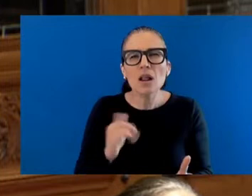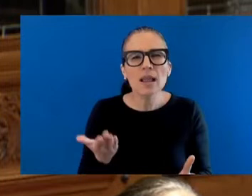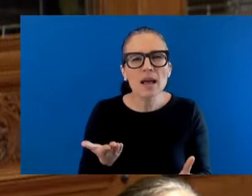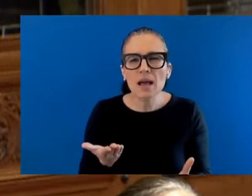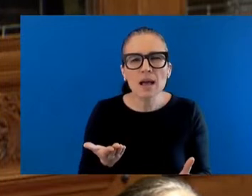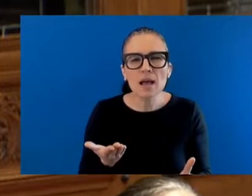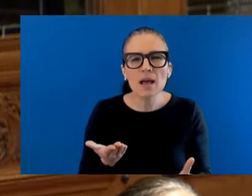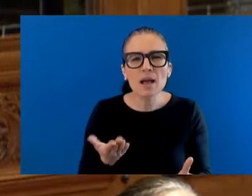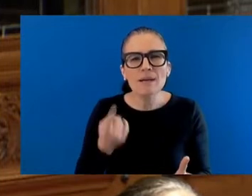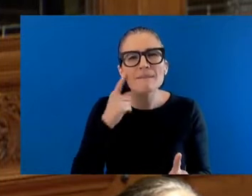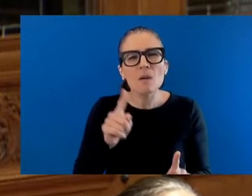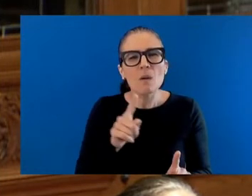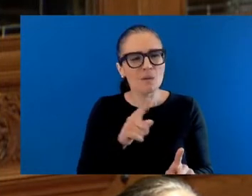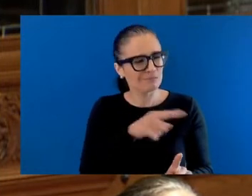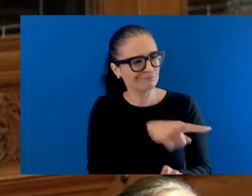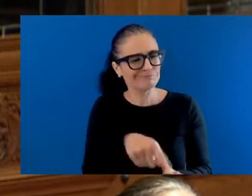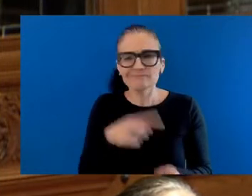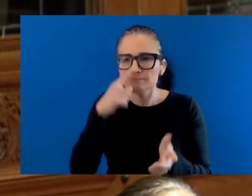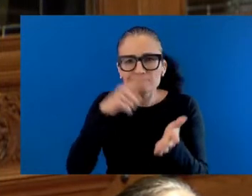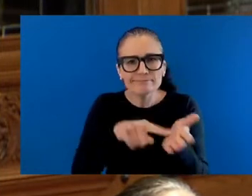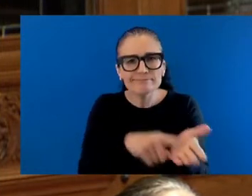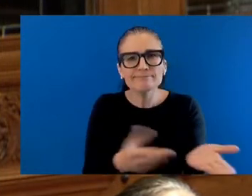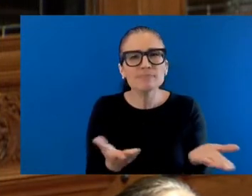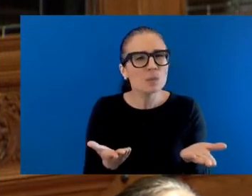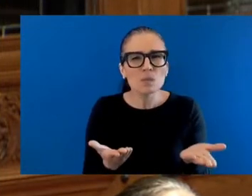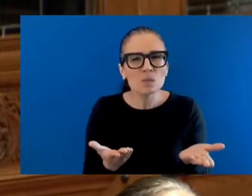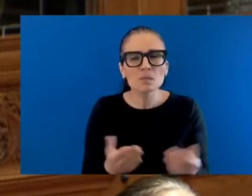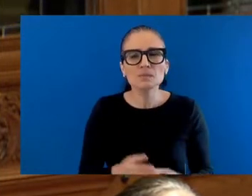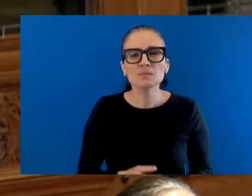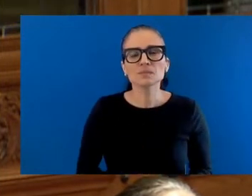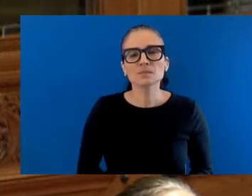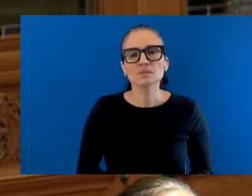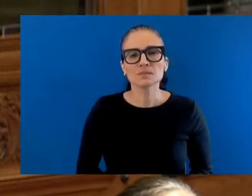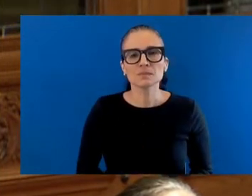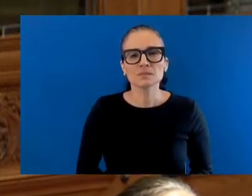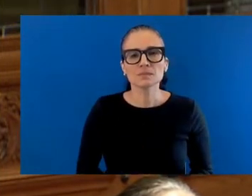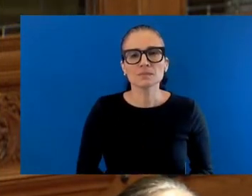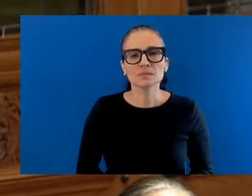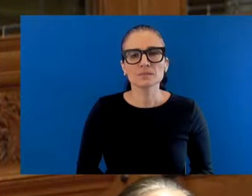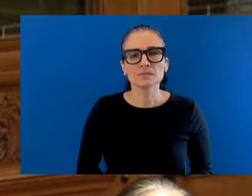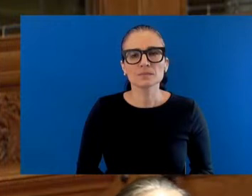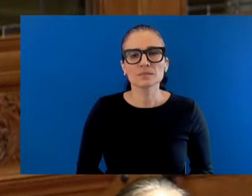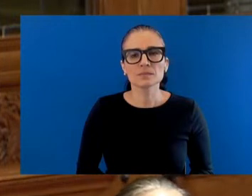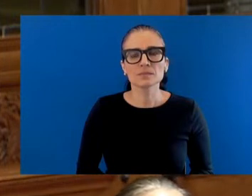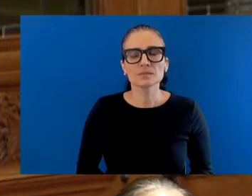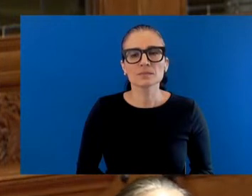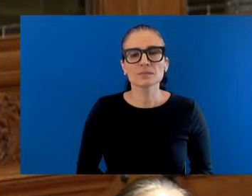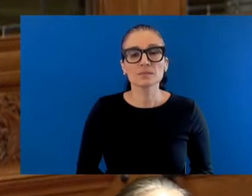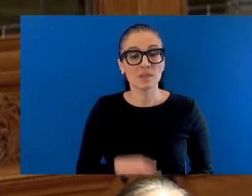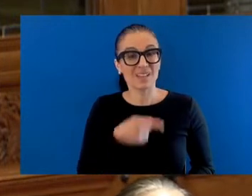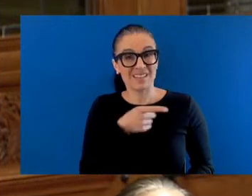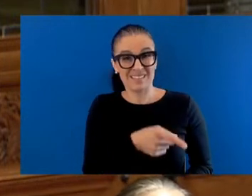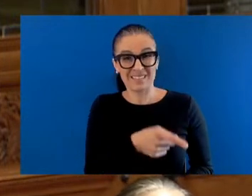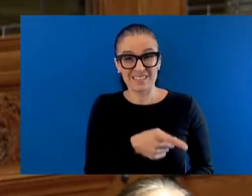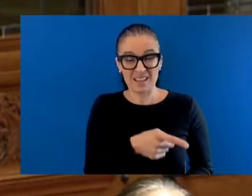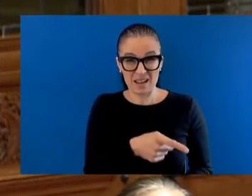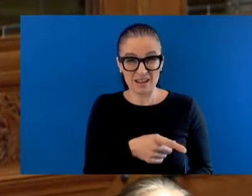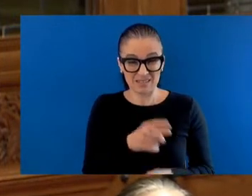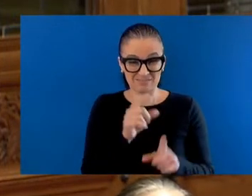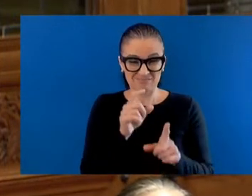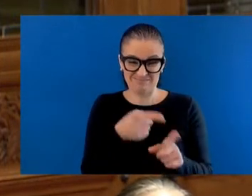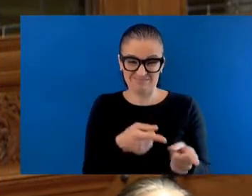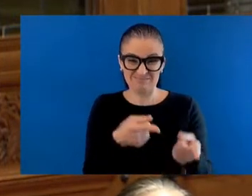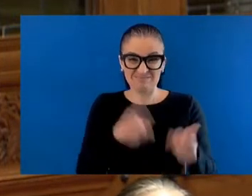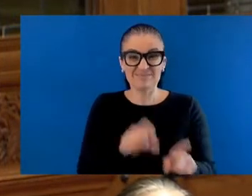And how it is in this case that it appears to be that the adjudicator is also a body that